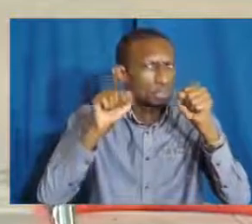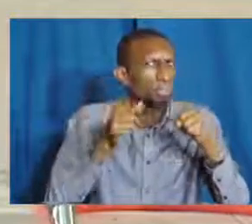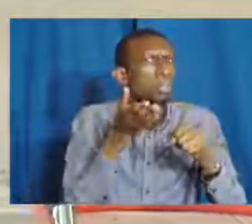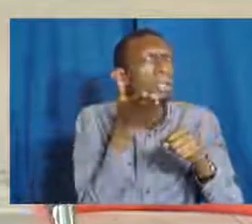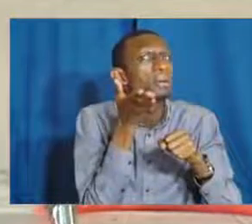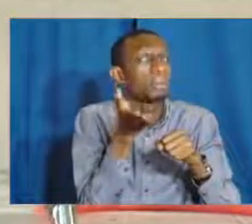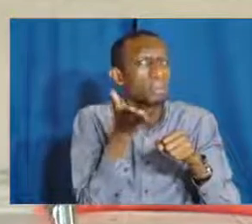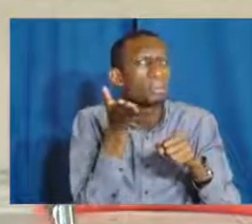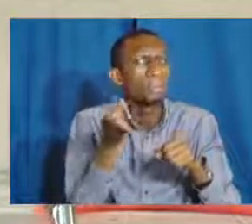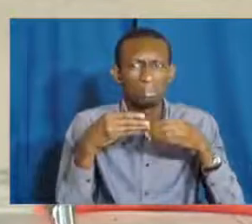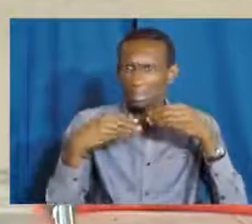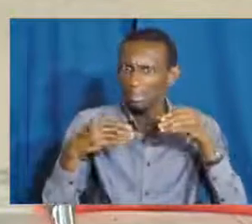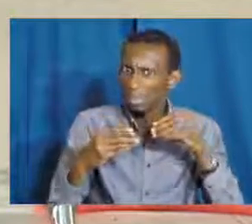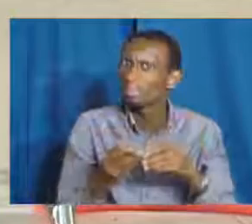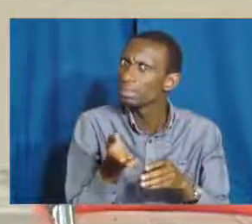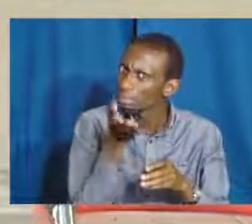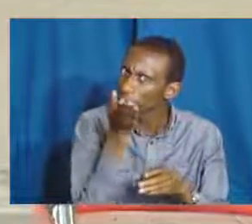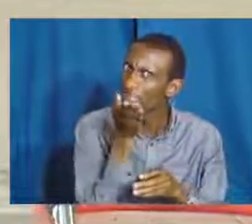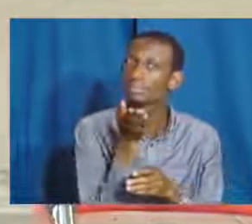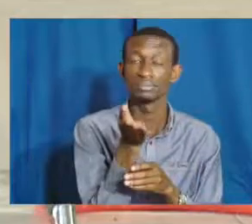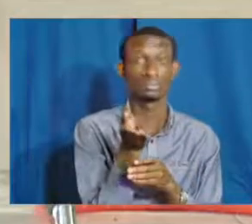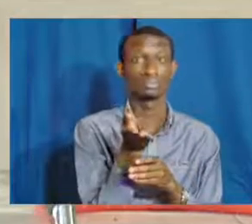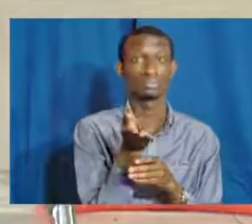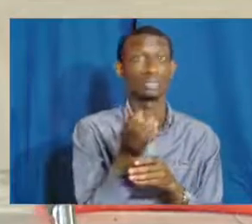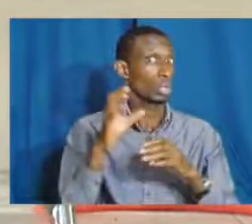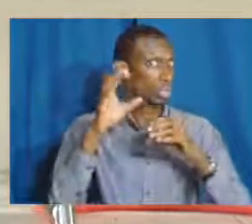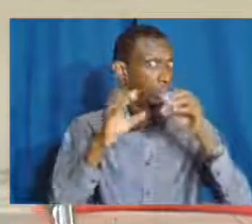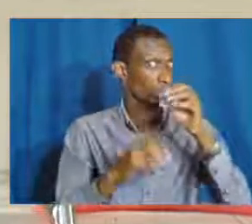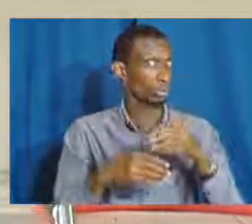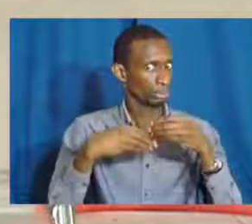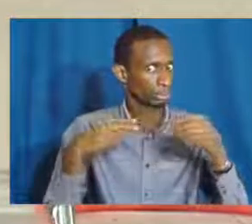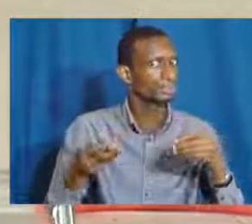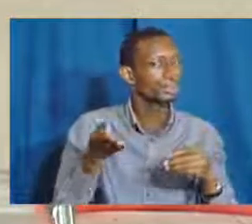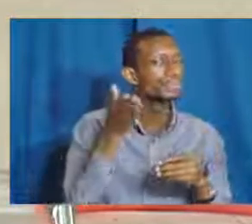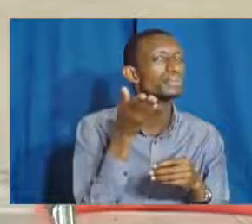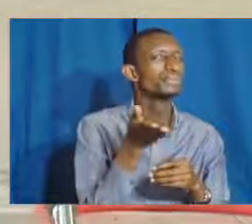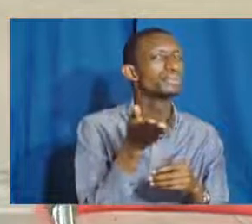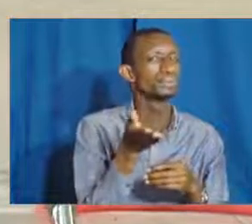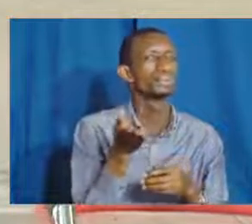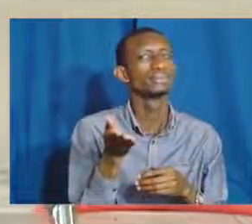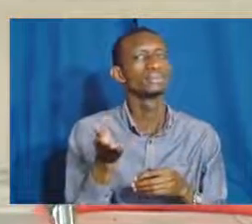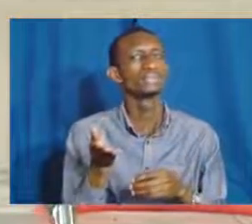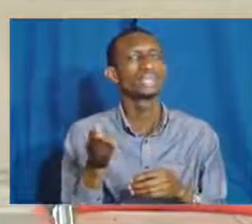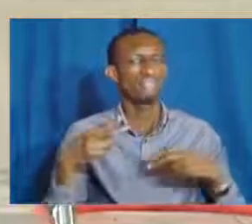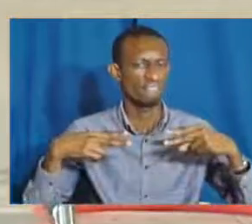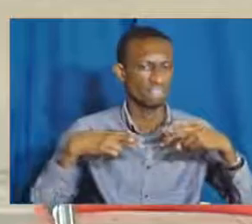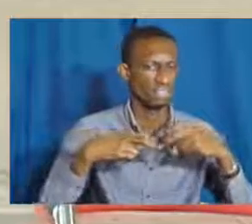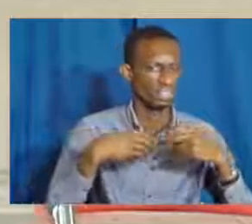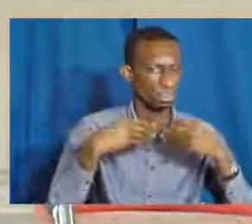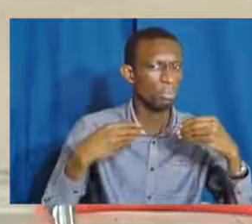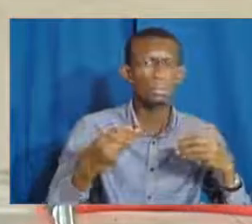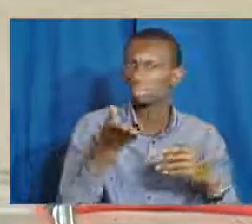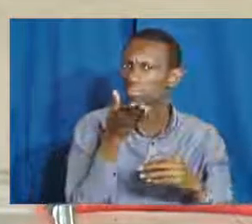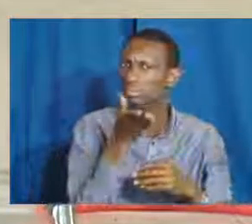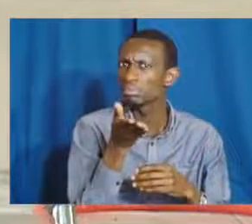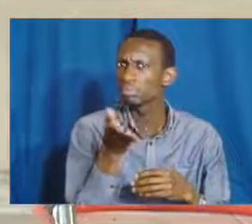the properties, the chemical properties and the physical properties, the density, the boiling point, the